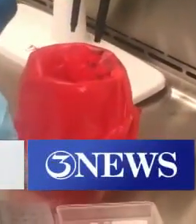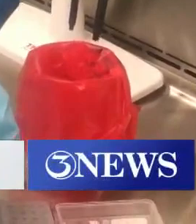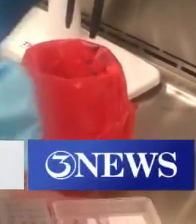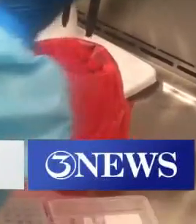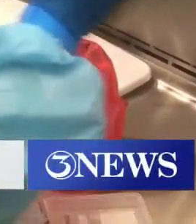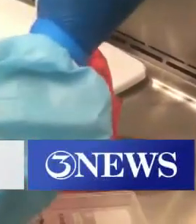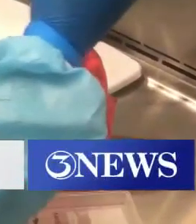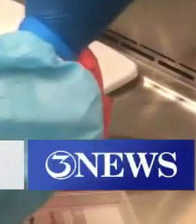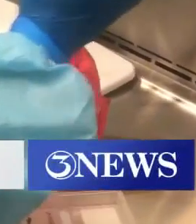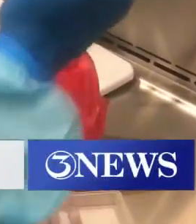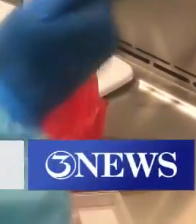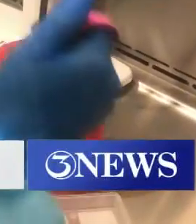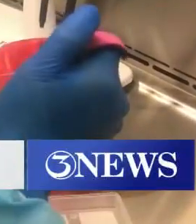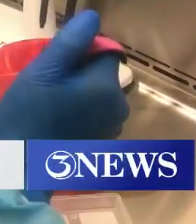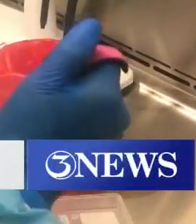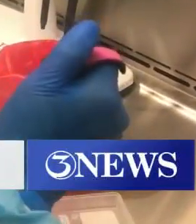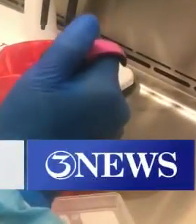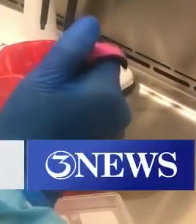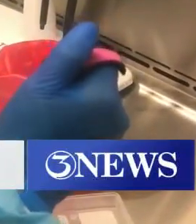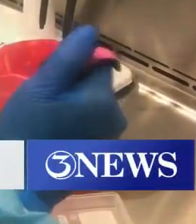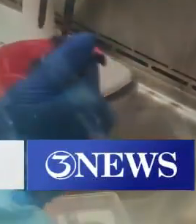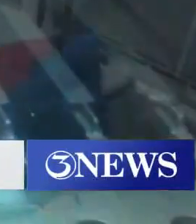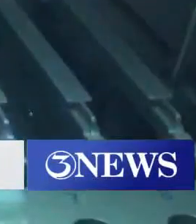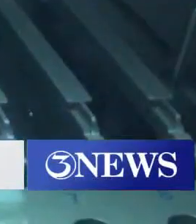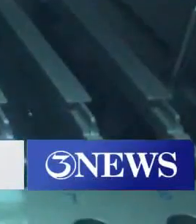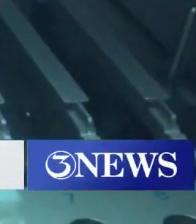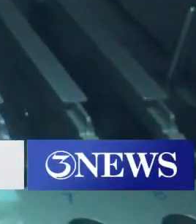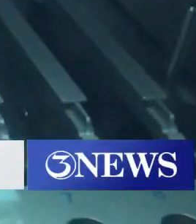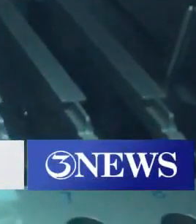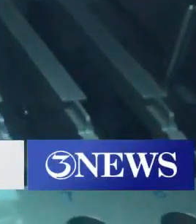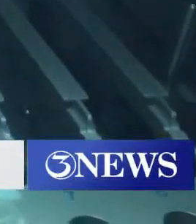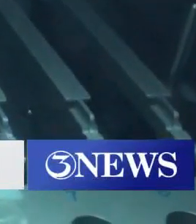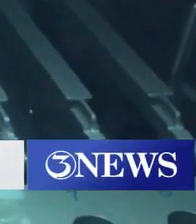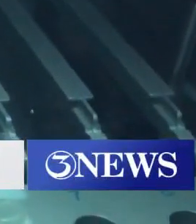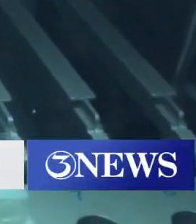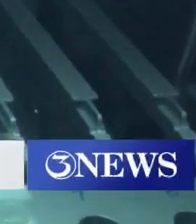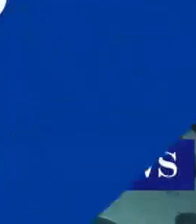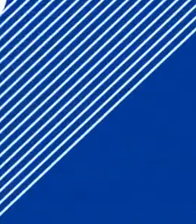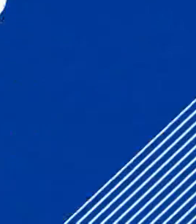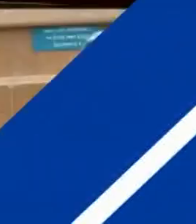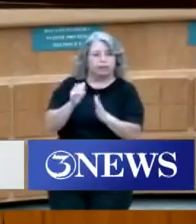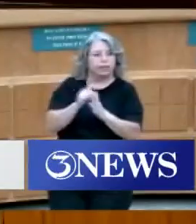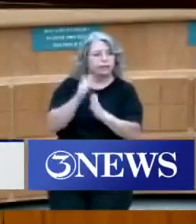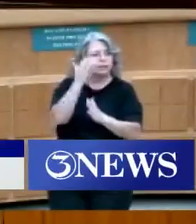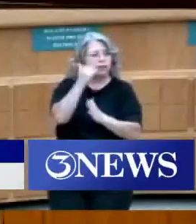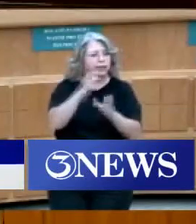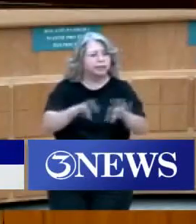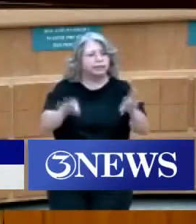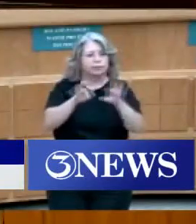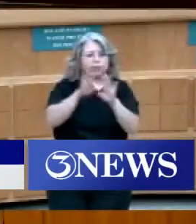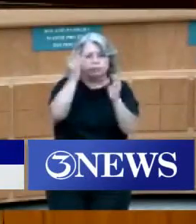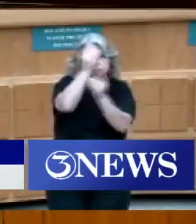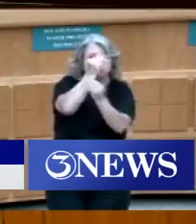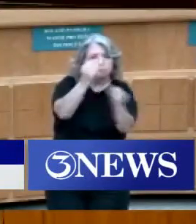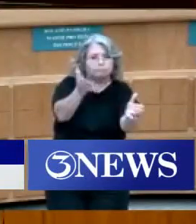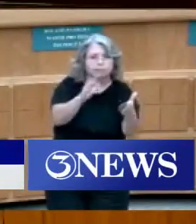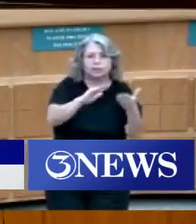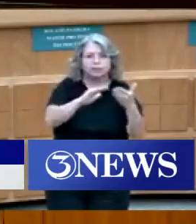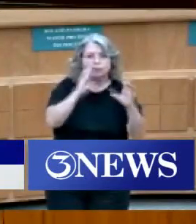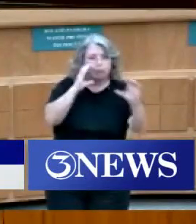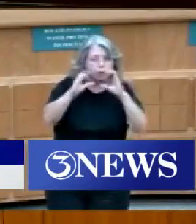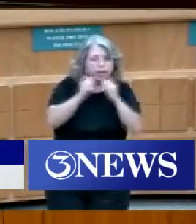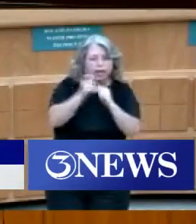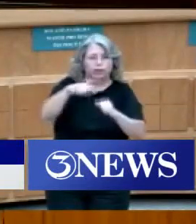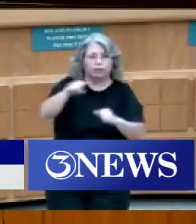where a vulnerable segment of the community simply cannot make it to Corpus Christi for testing. We realize there are gaps, and this is one